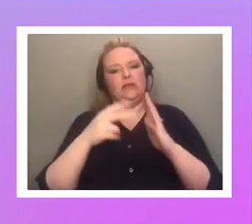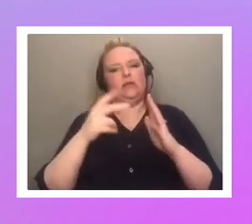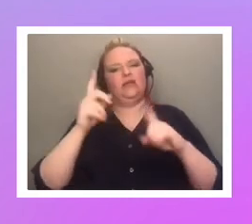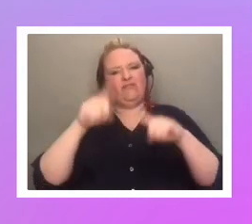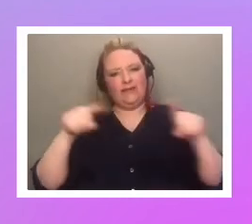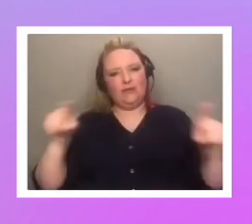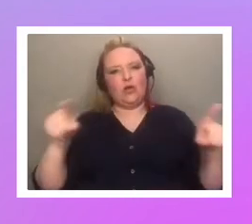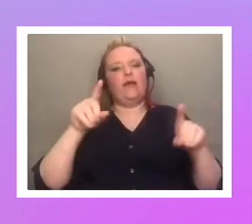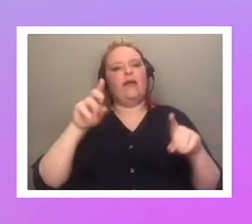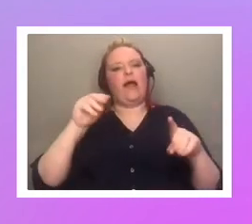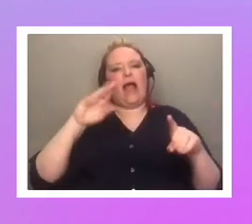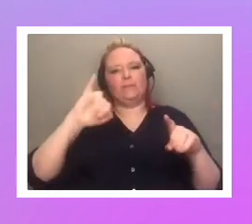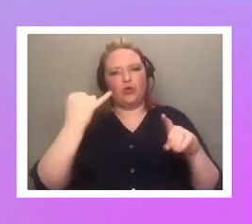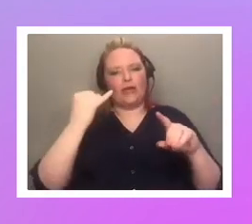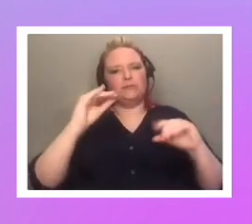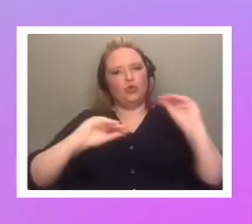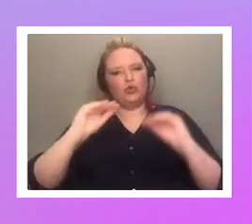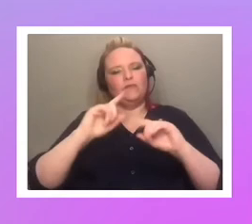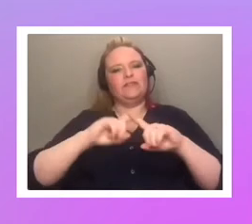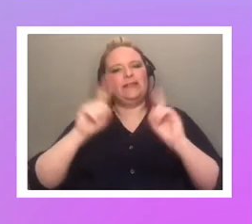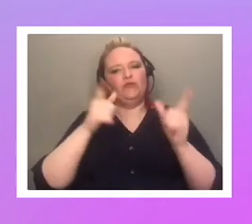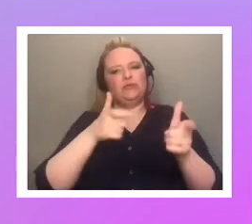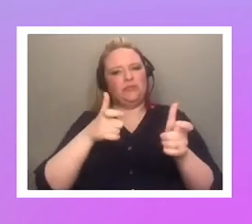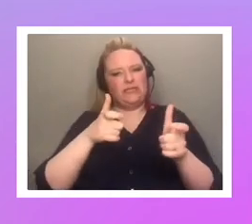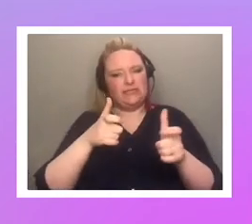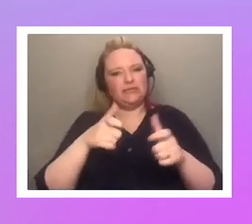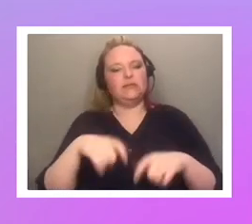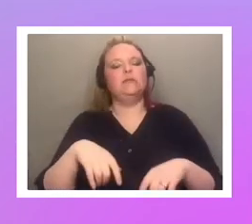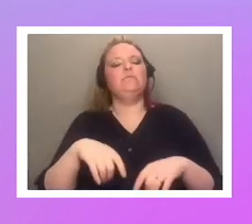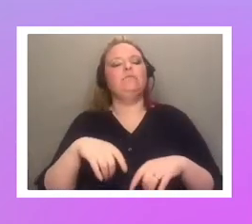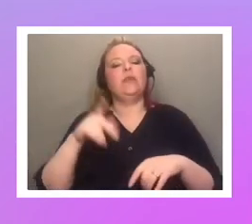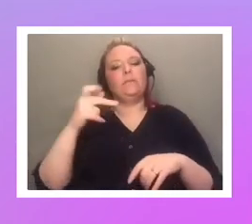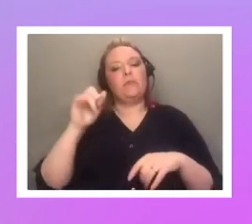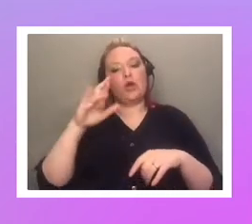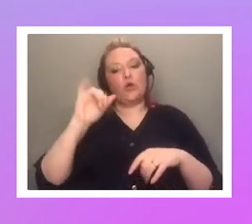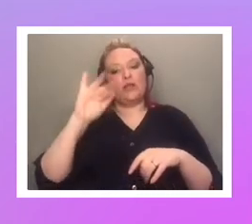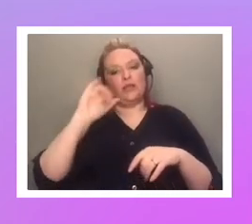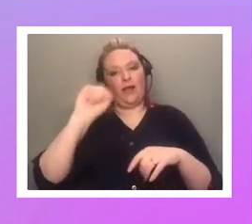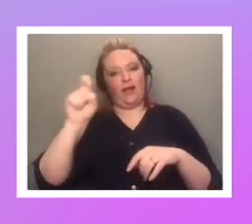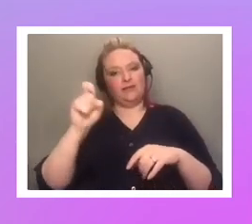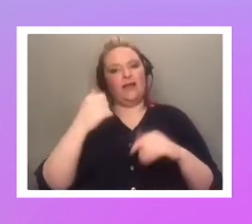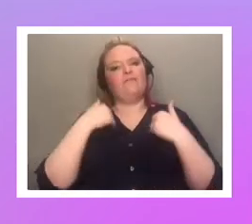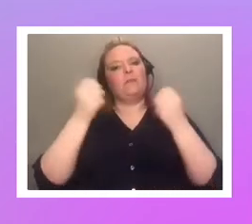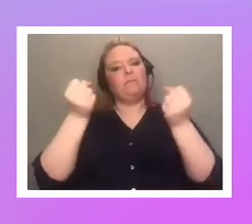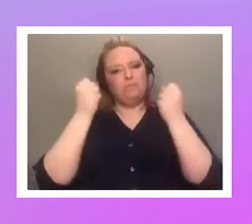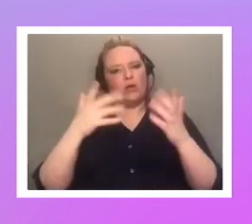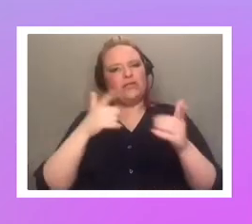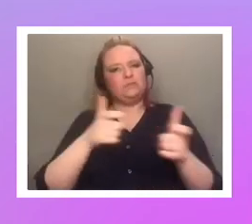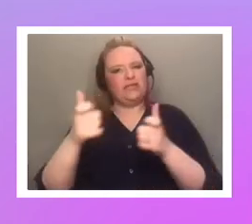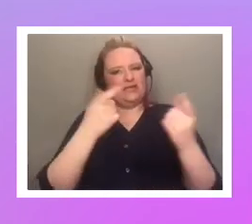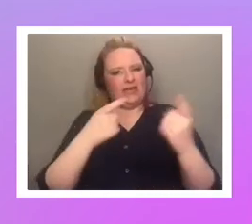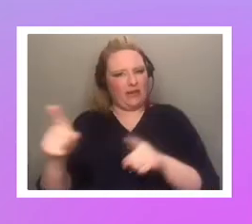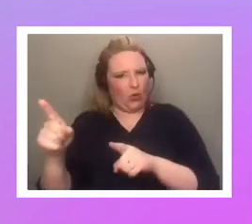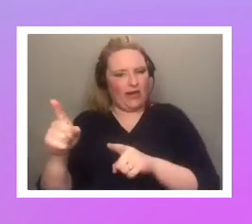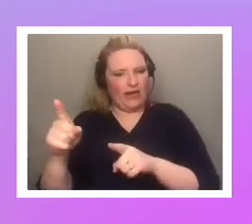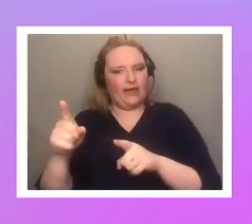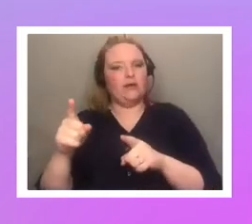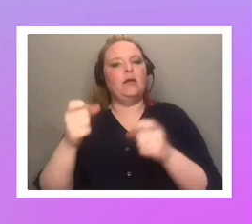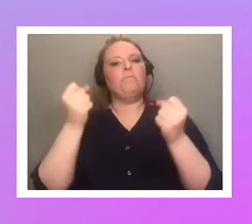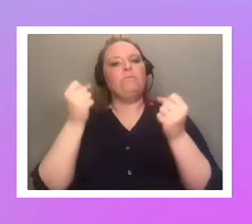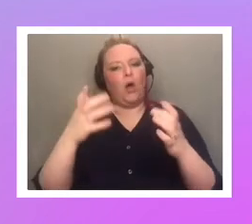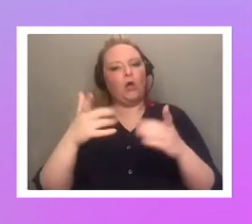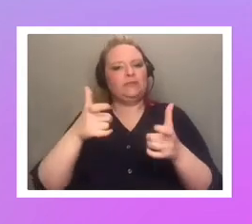at different speeds. So parallax, by definition, has multi-speed action going on. There's multi-speed, and